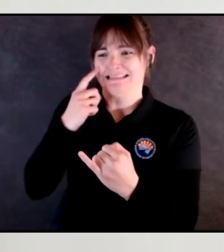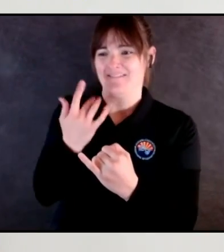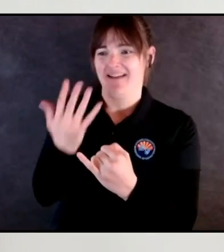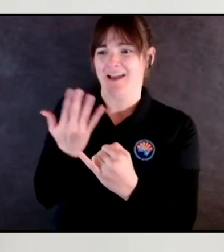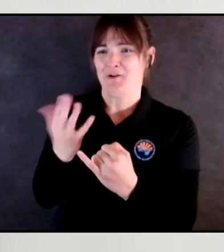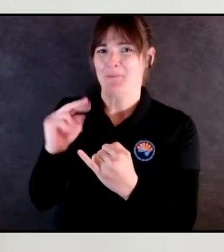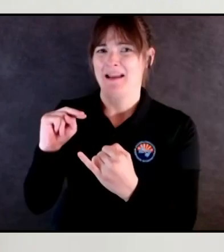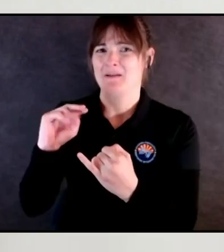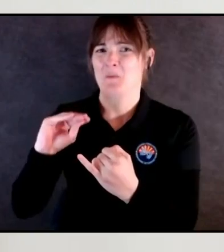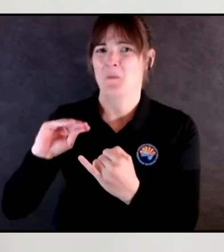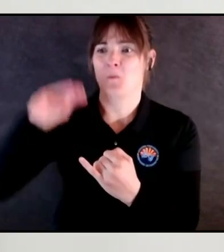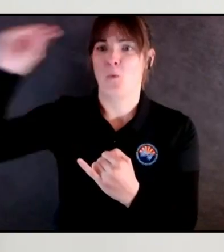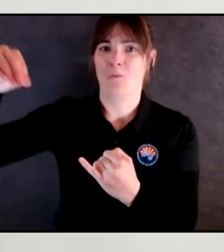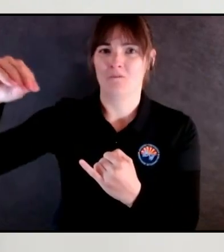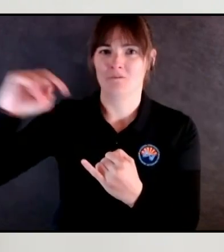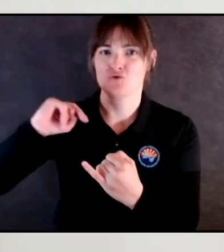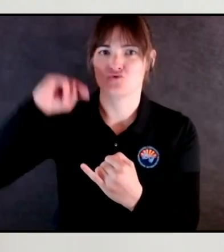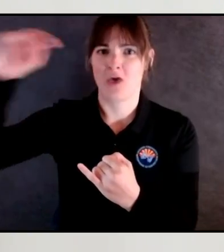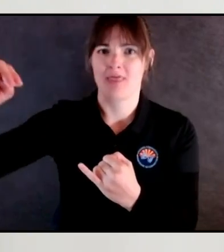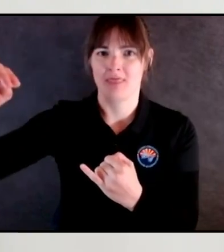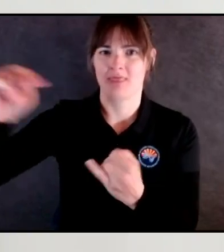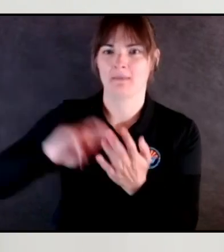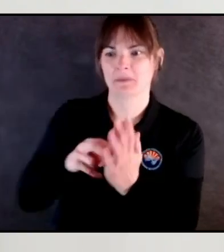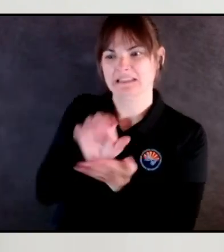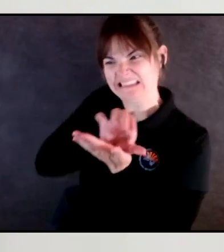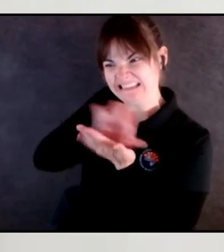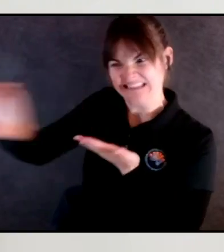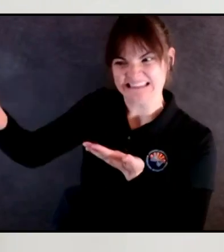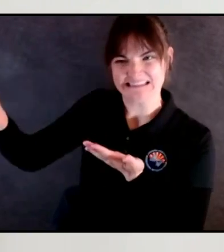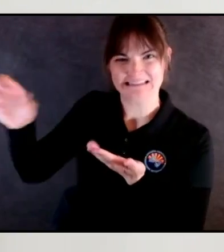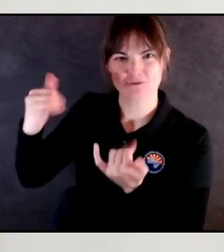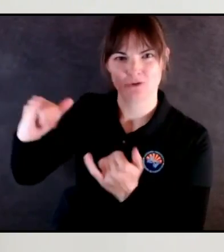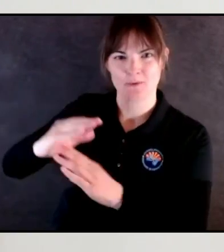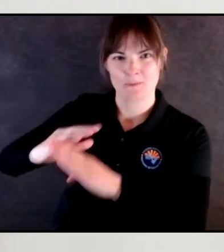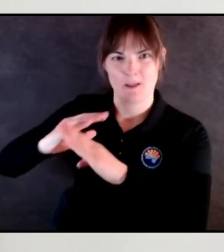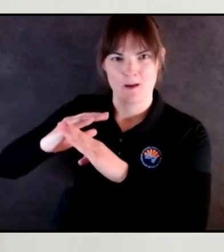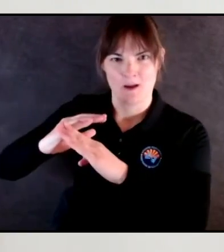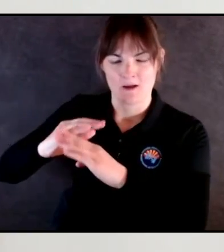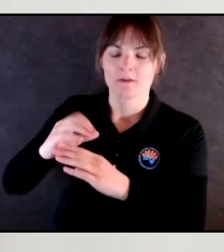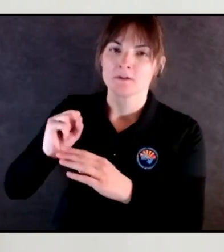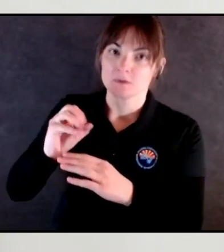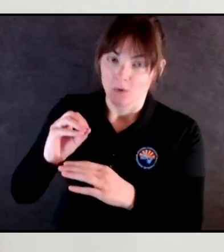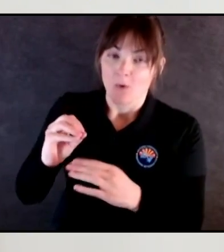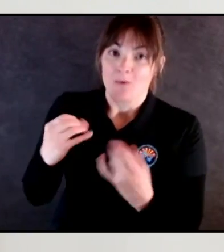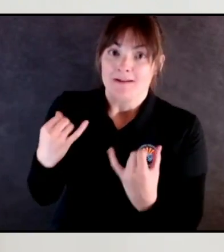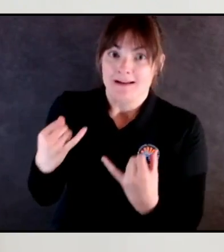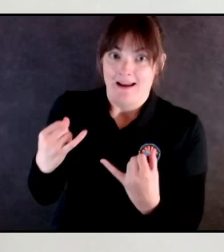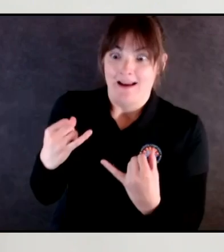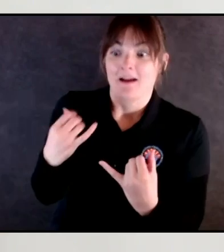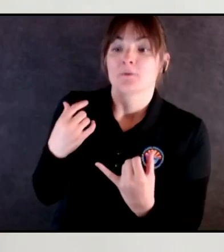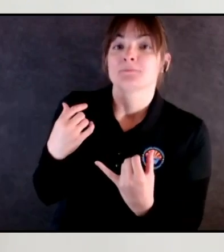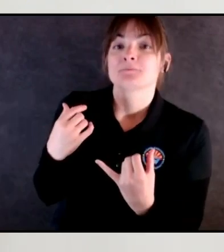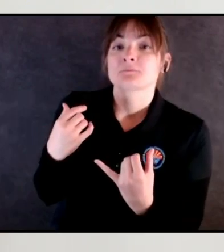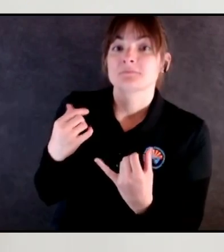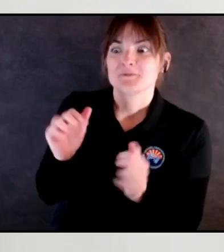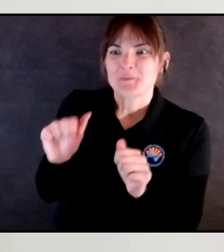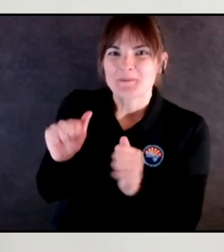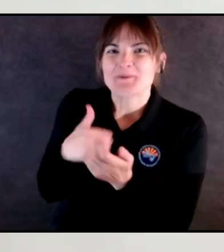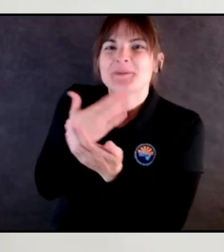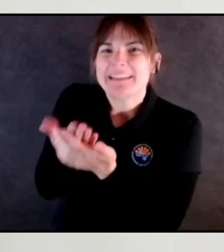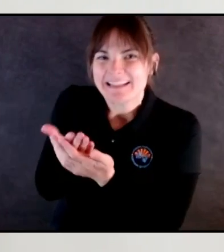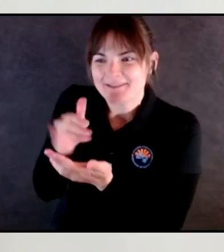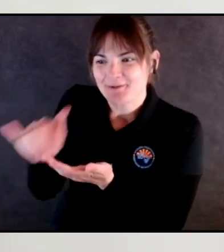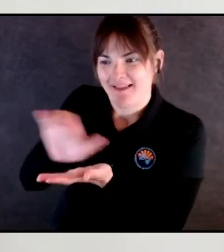area and fix up that dozer line that they put on top of the hill, they're trying to fix up the road right now. So main